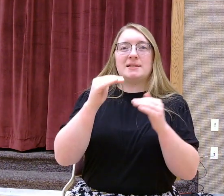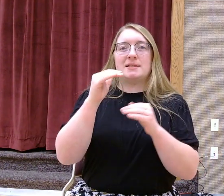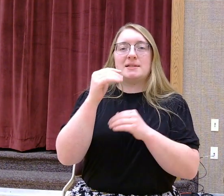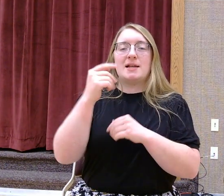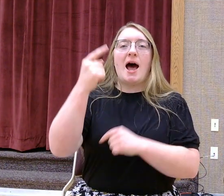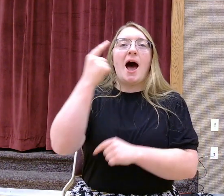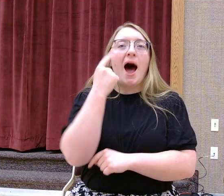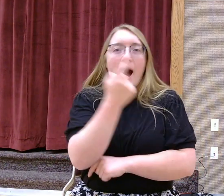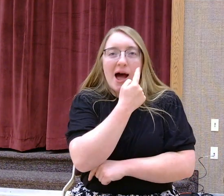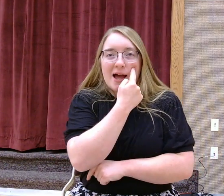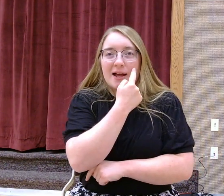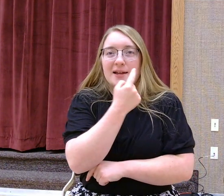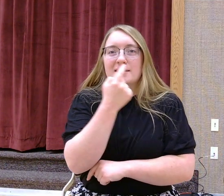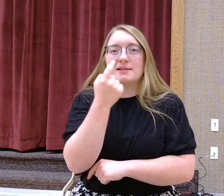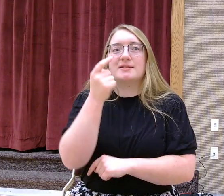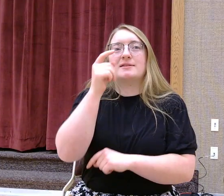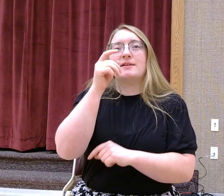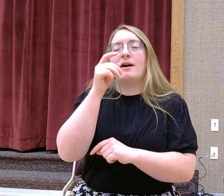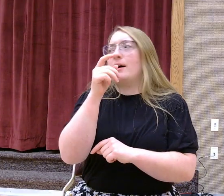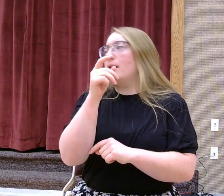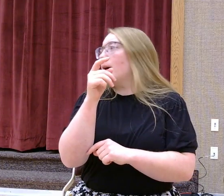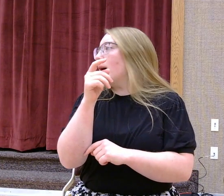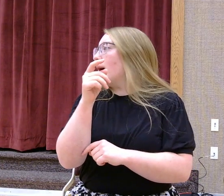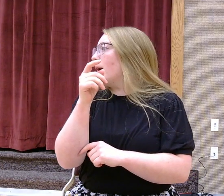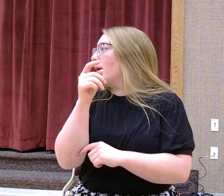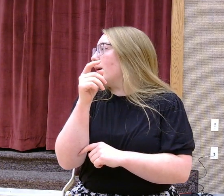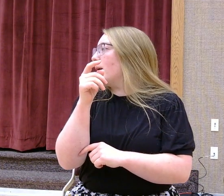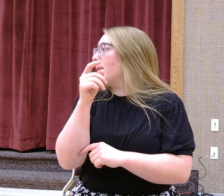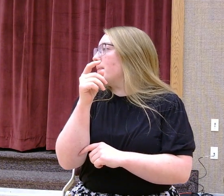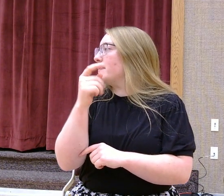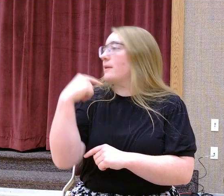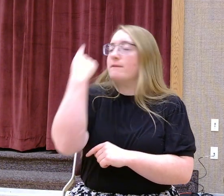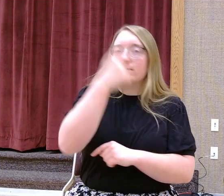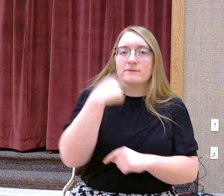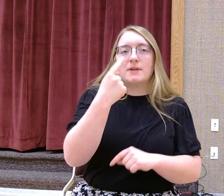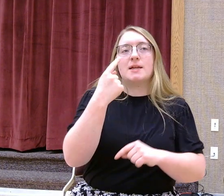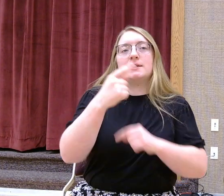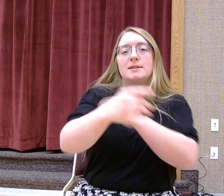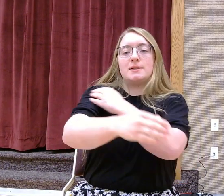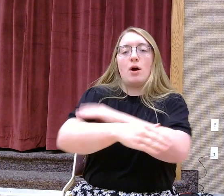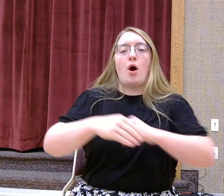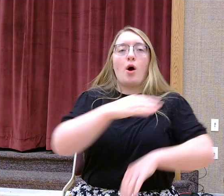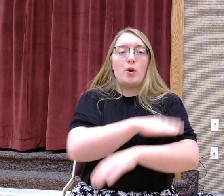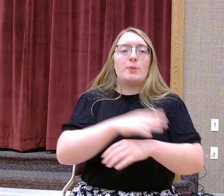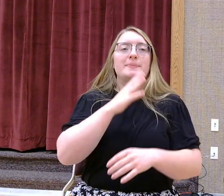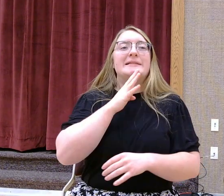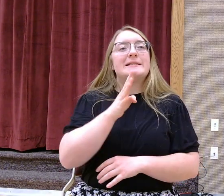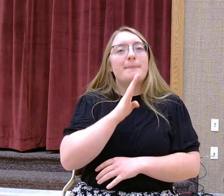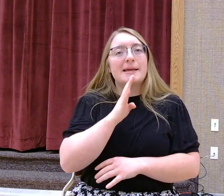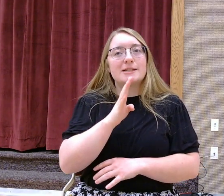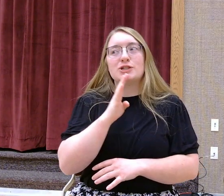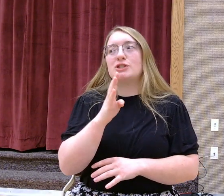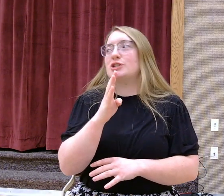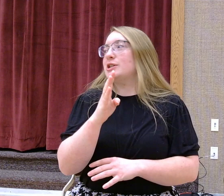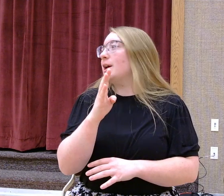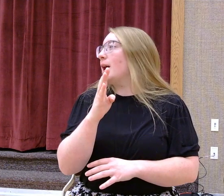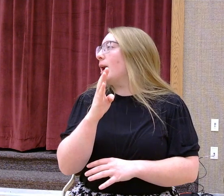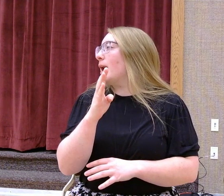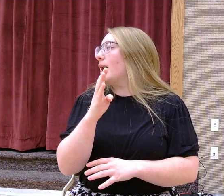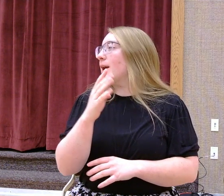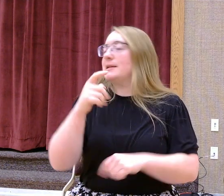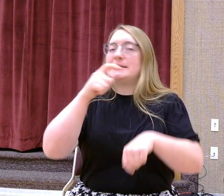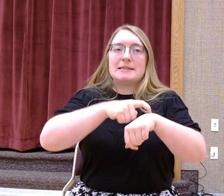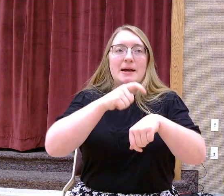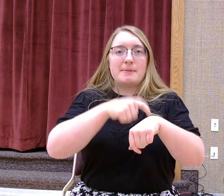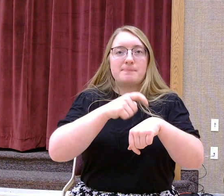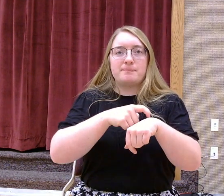is time. So there's two types of stroke. There's ischemic, which is a clot, and that's